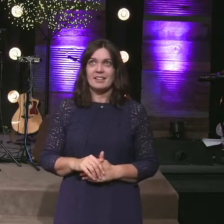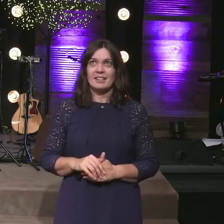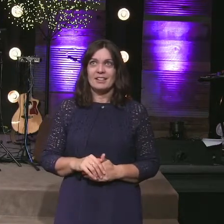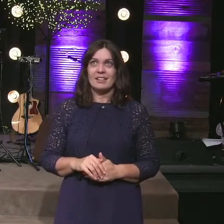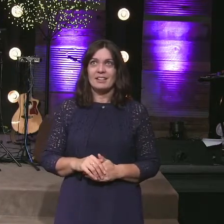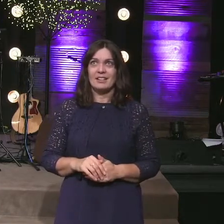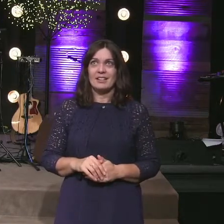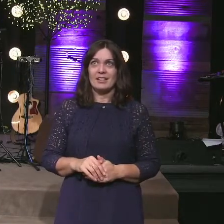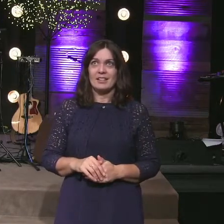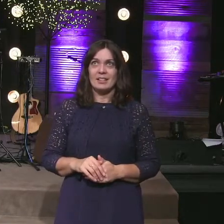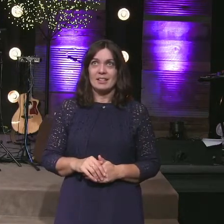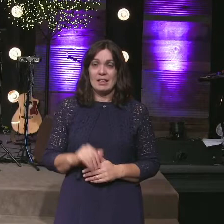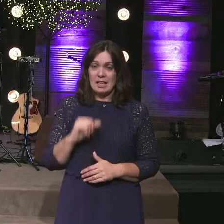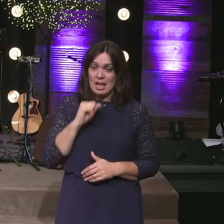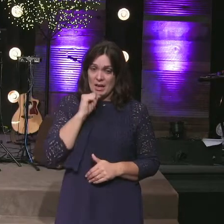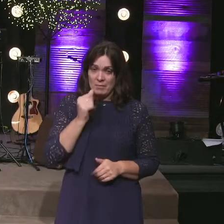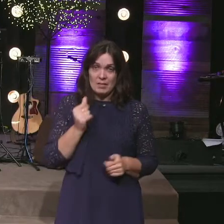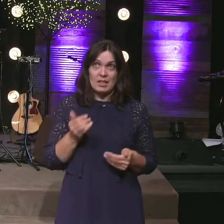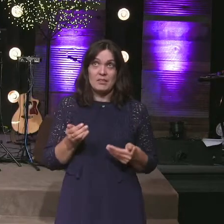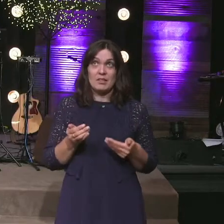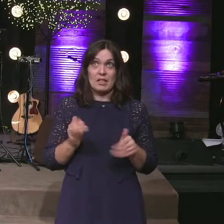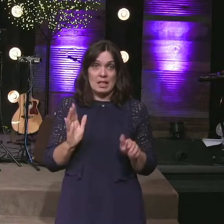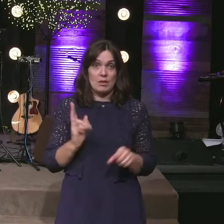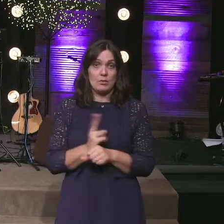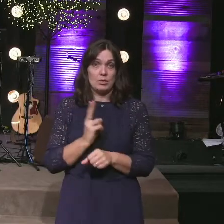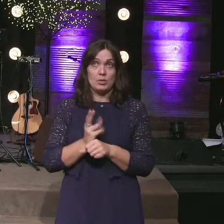I'm not even allowed to run the lawnmower